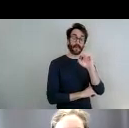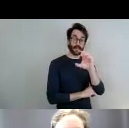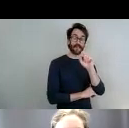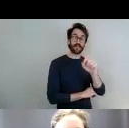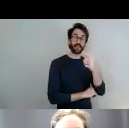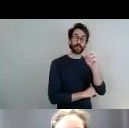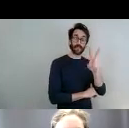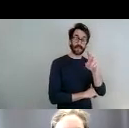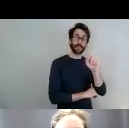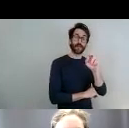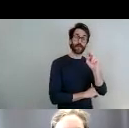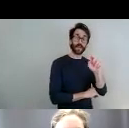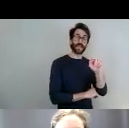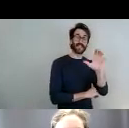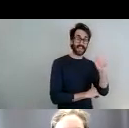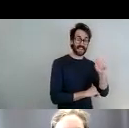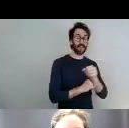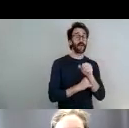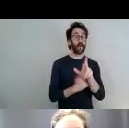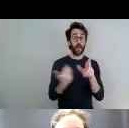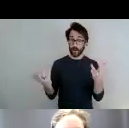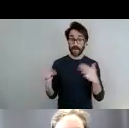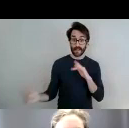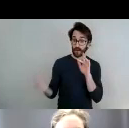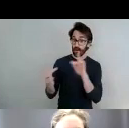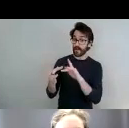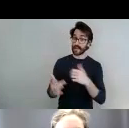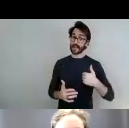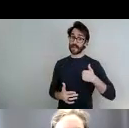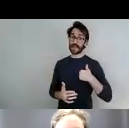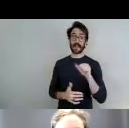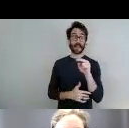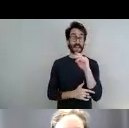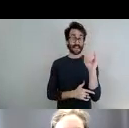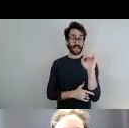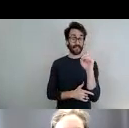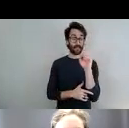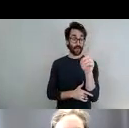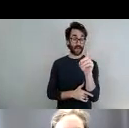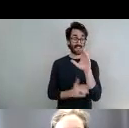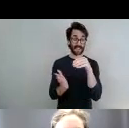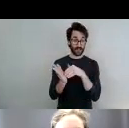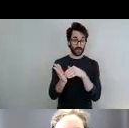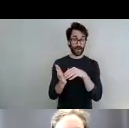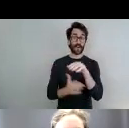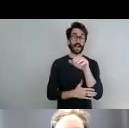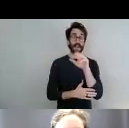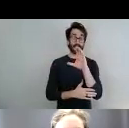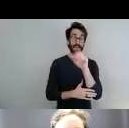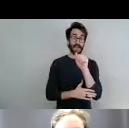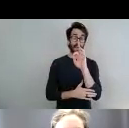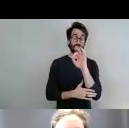inquiries@osc.gov.on.ca. Our colleagues from the Canadian Anti-Fraud Centre, another place that you can report fraud to, and they have a toll-free number,